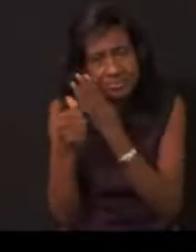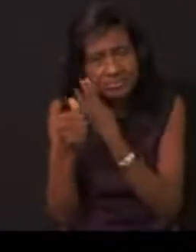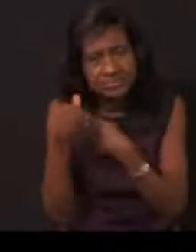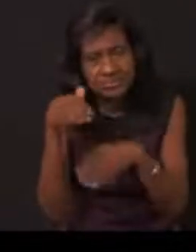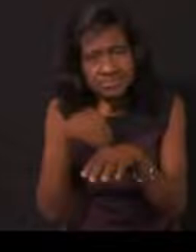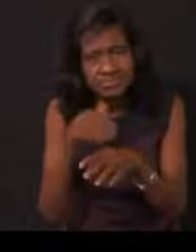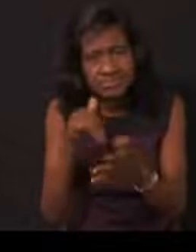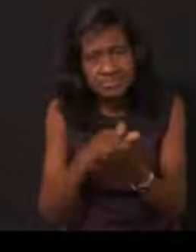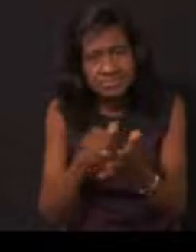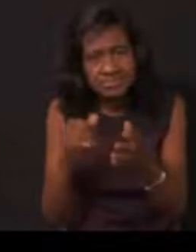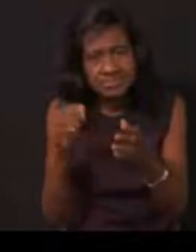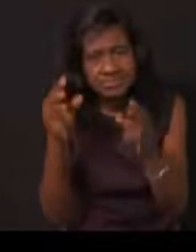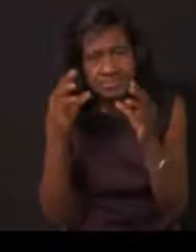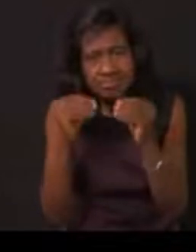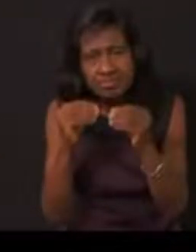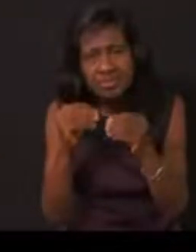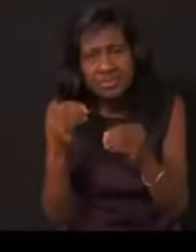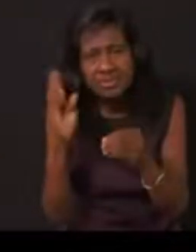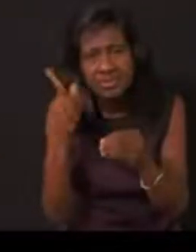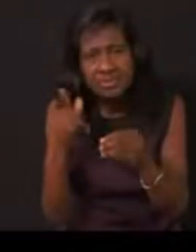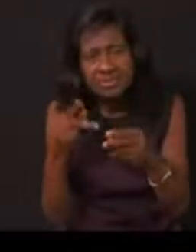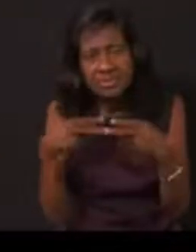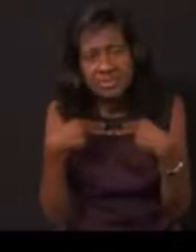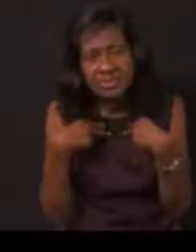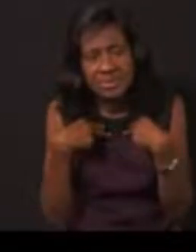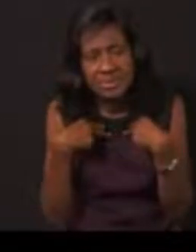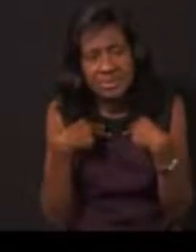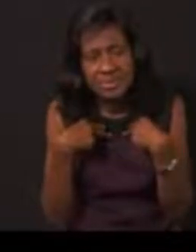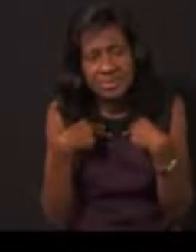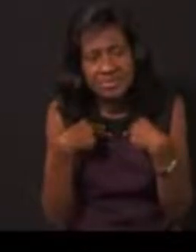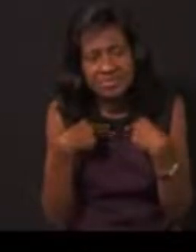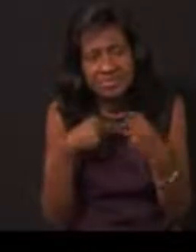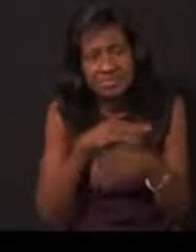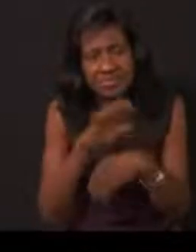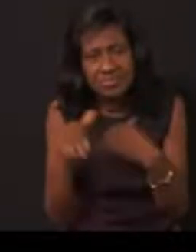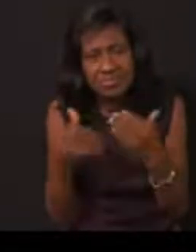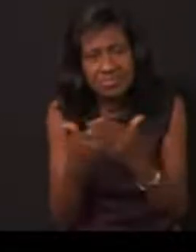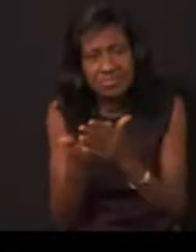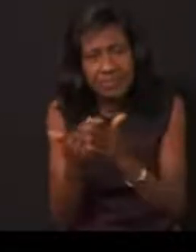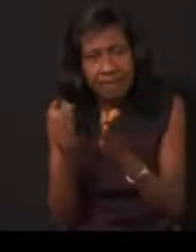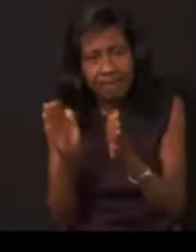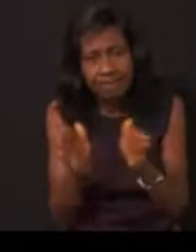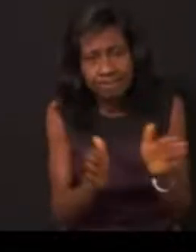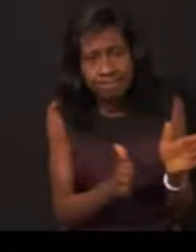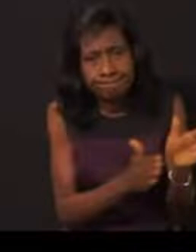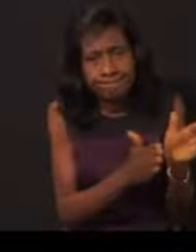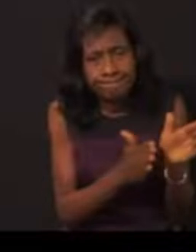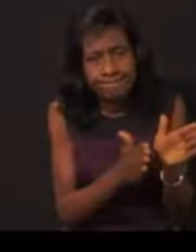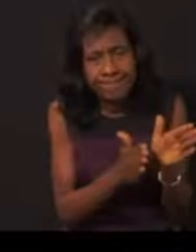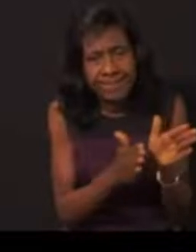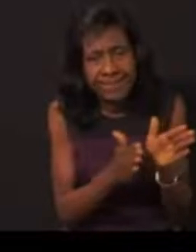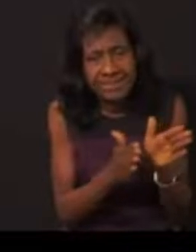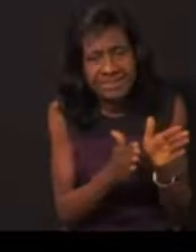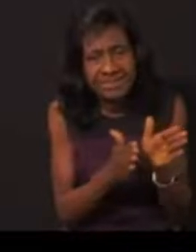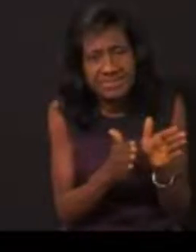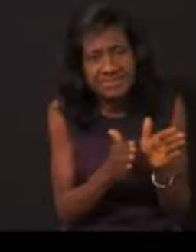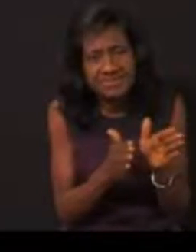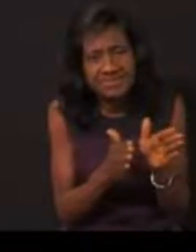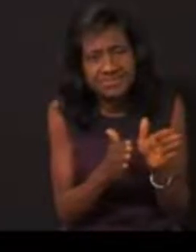that meeting there will be a thorough outline of all of the